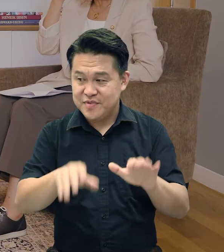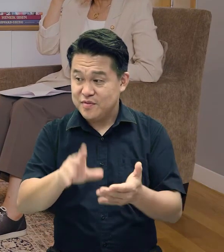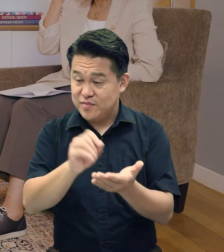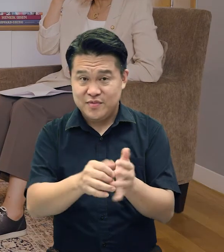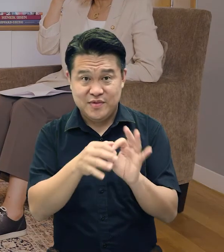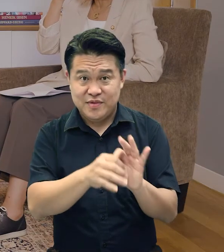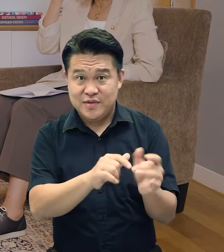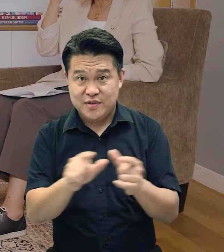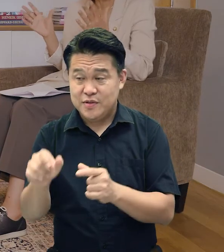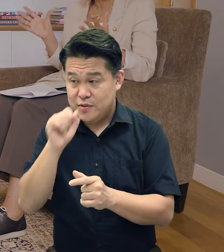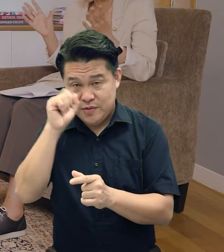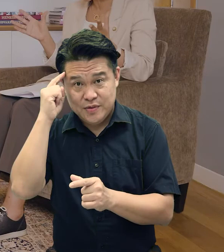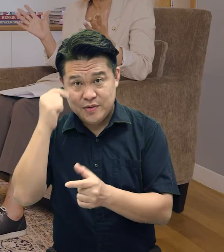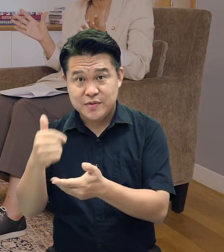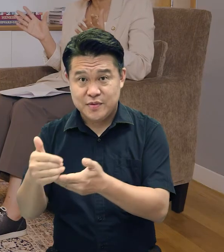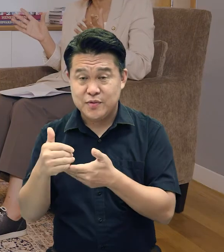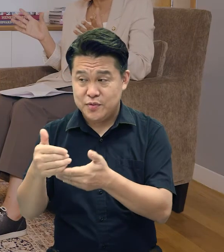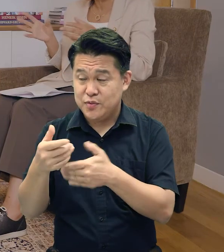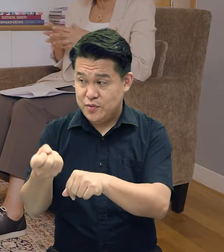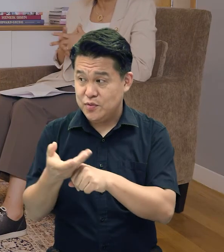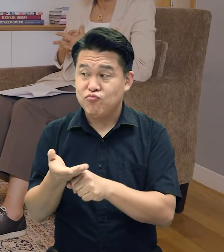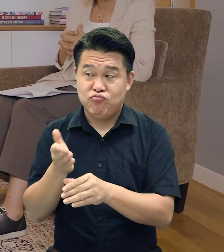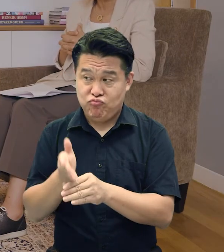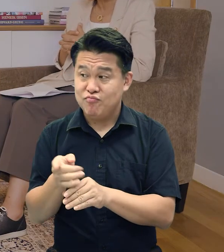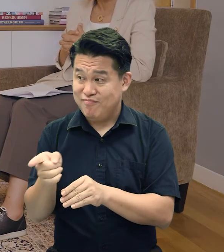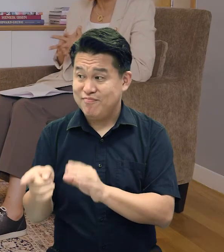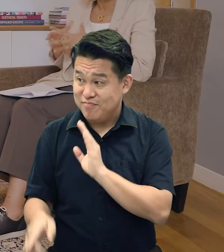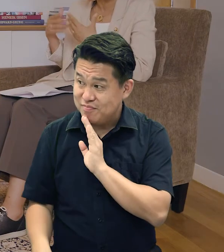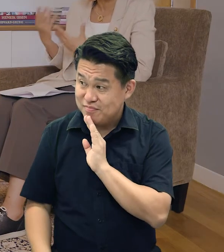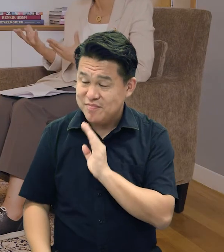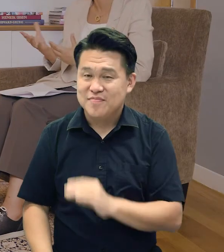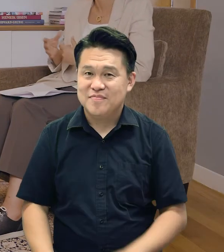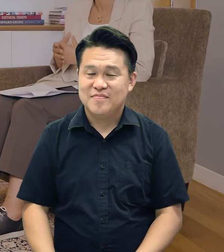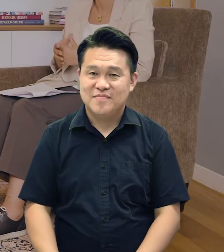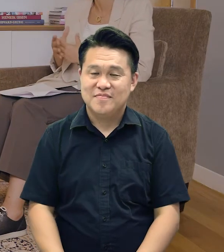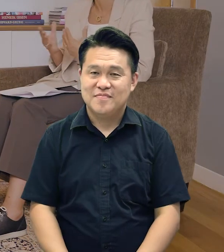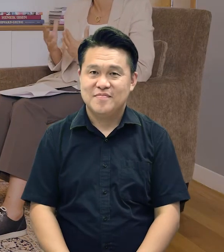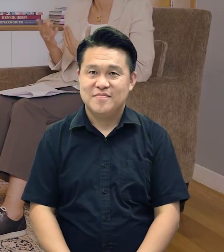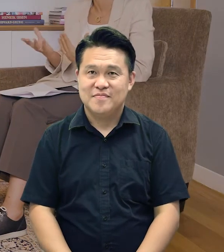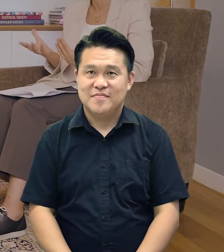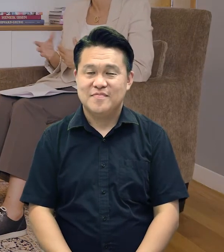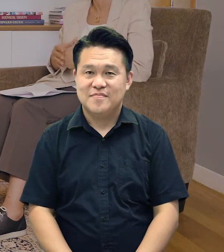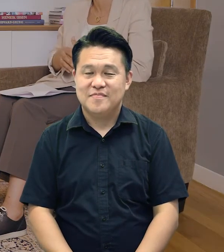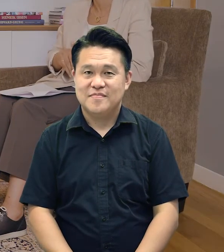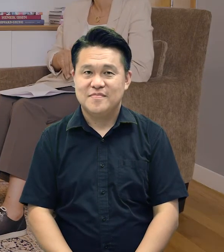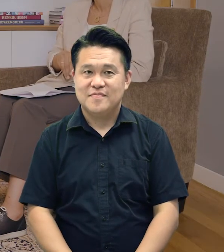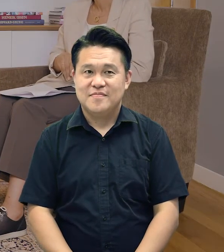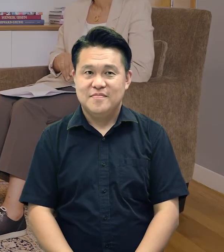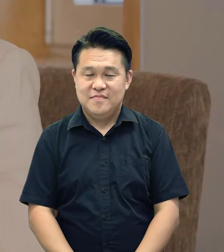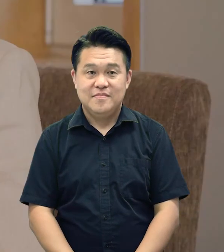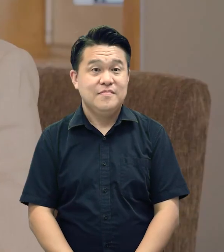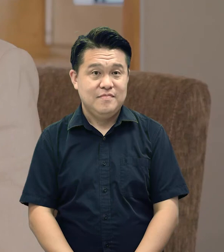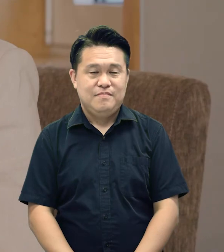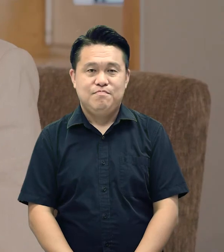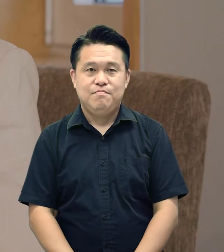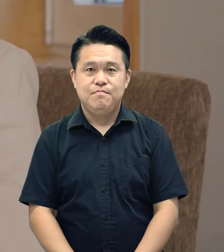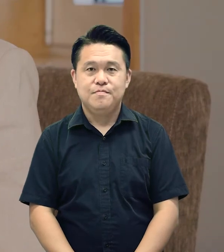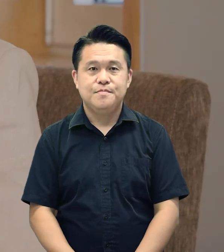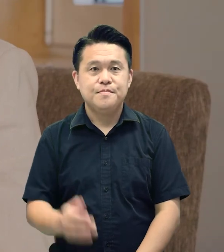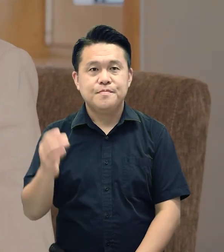Also, you are helping to spread the positive opinion on this issue. So, I